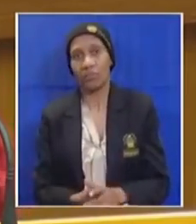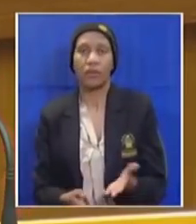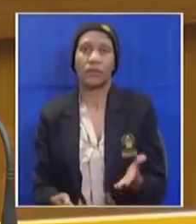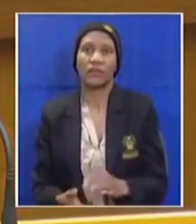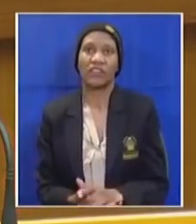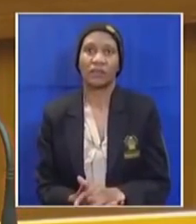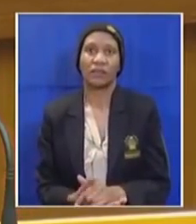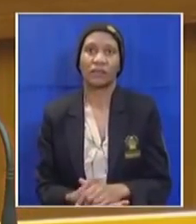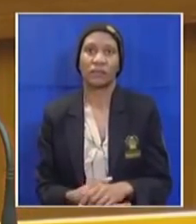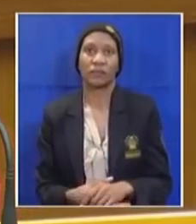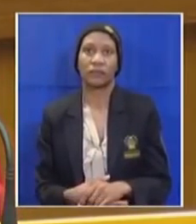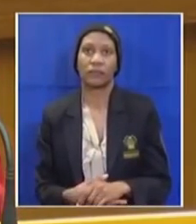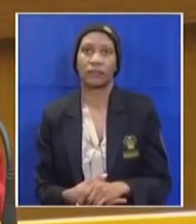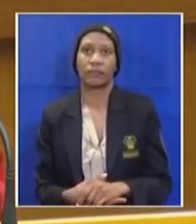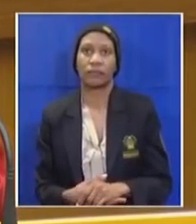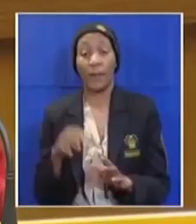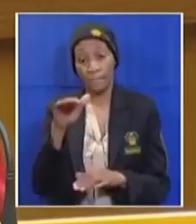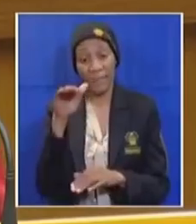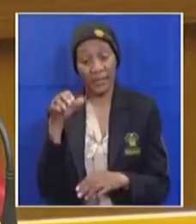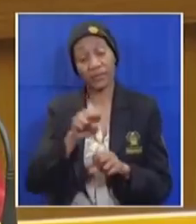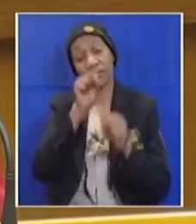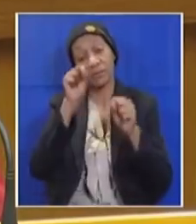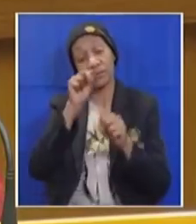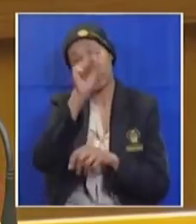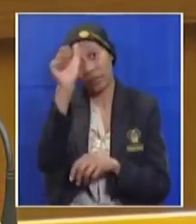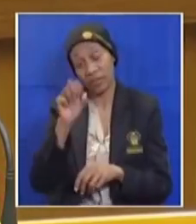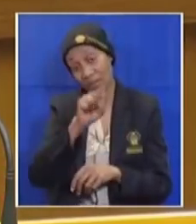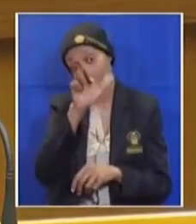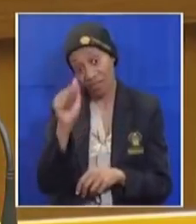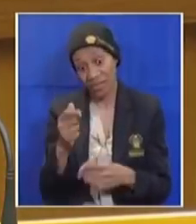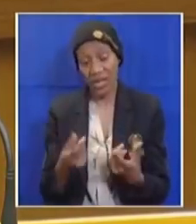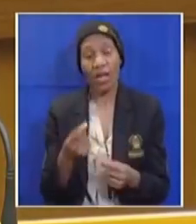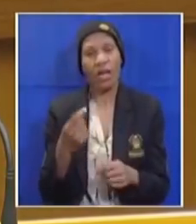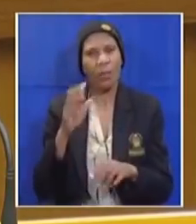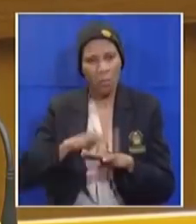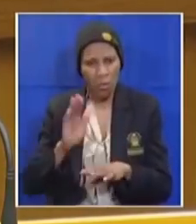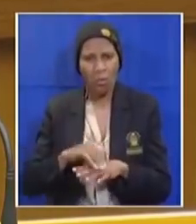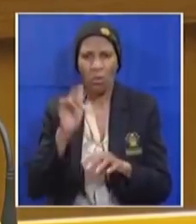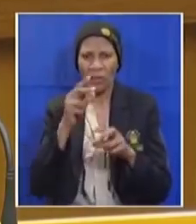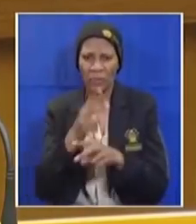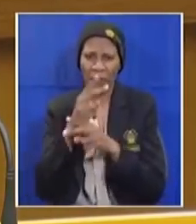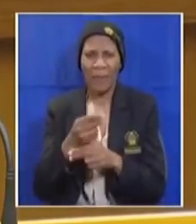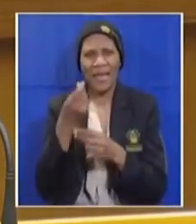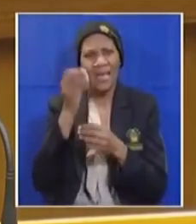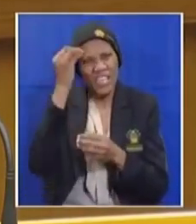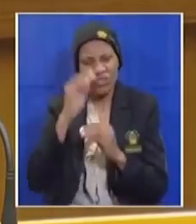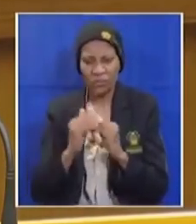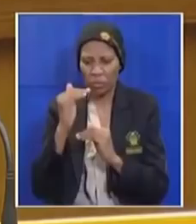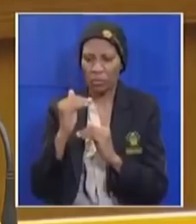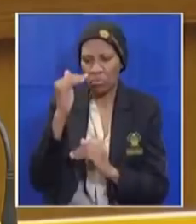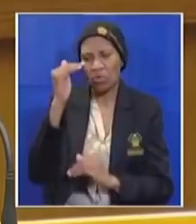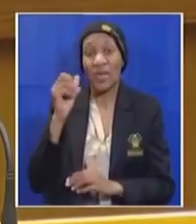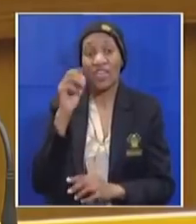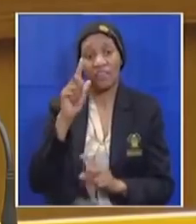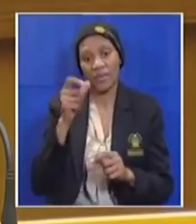But they do it deliberately because banks here make more money from default charges, hiking interest because of defaults